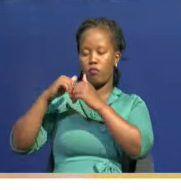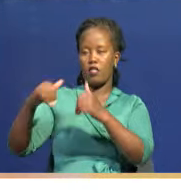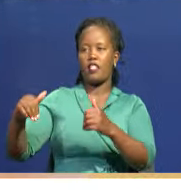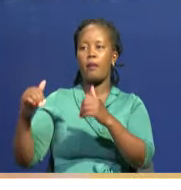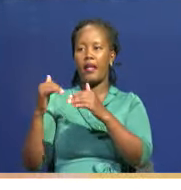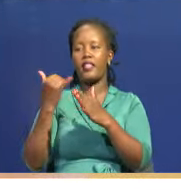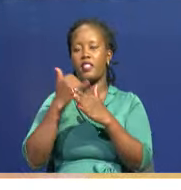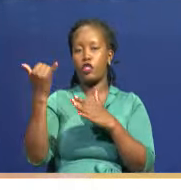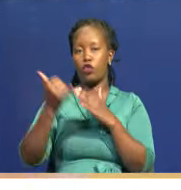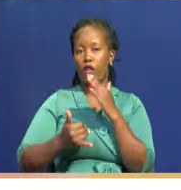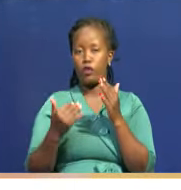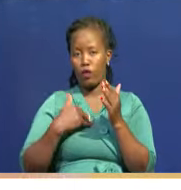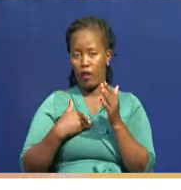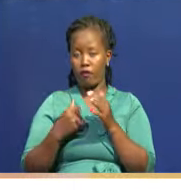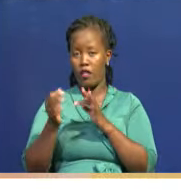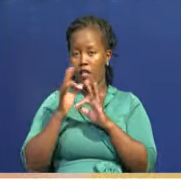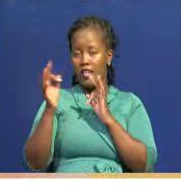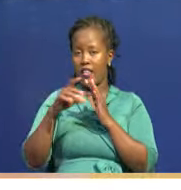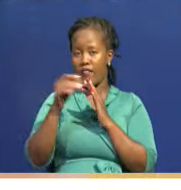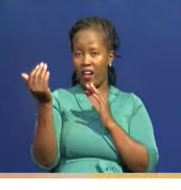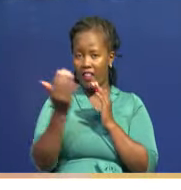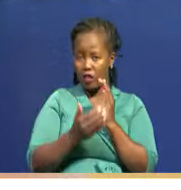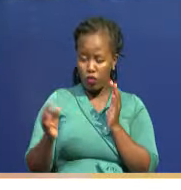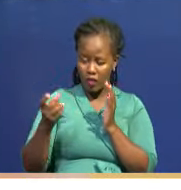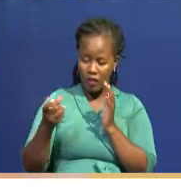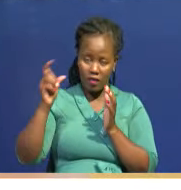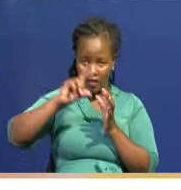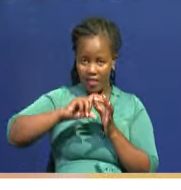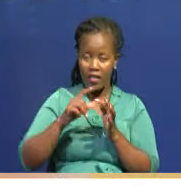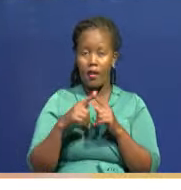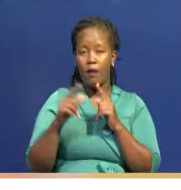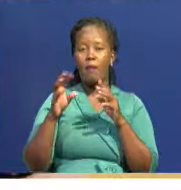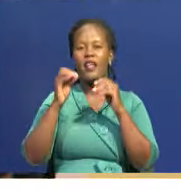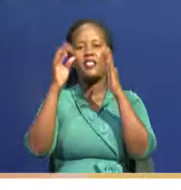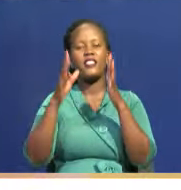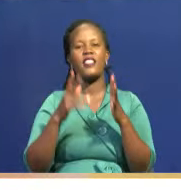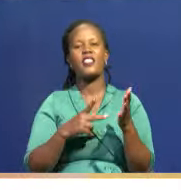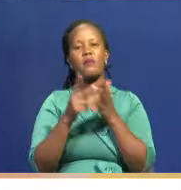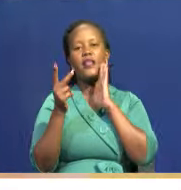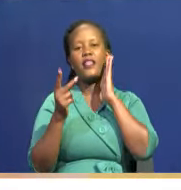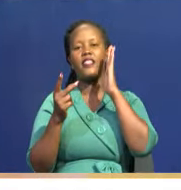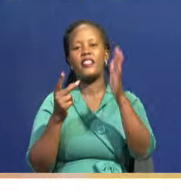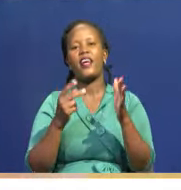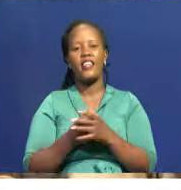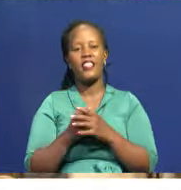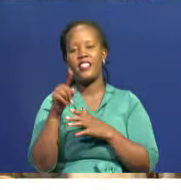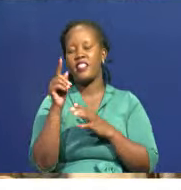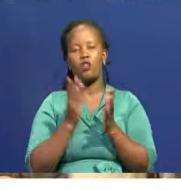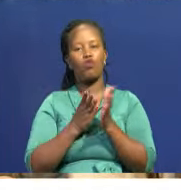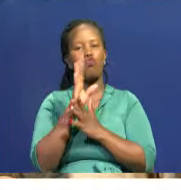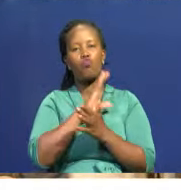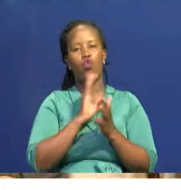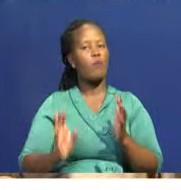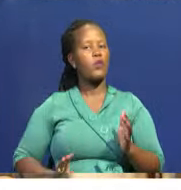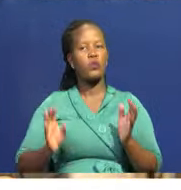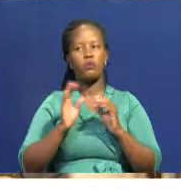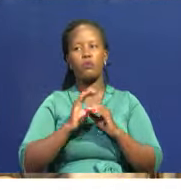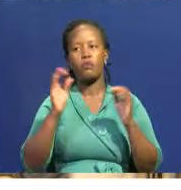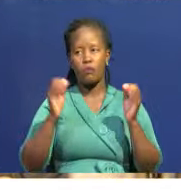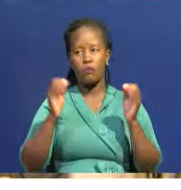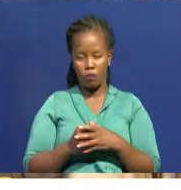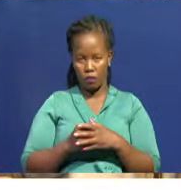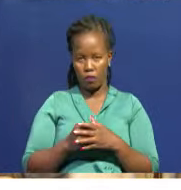arranged such that if you want to bring your other children, but the teacher pays for themselves directly. That has nothing to do with the commission. Minet Kenya